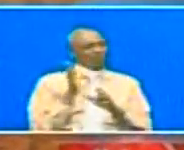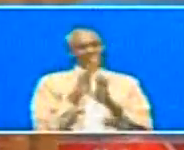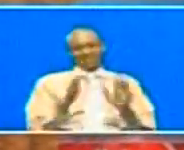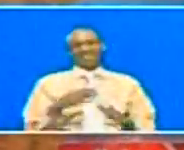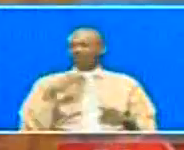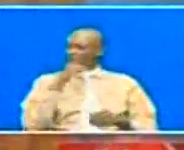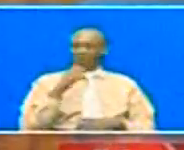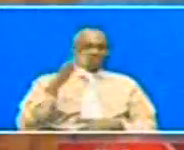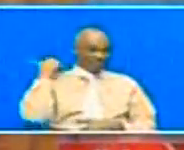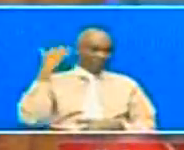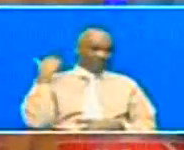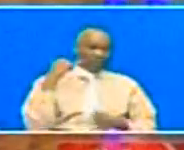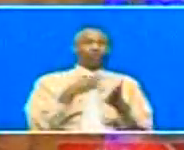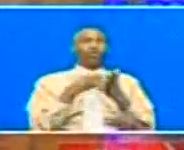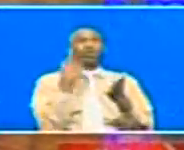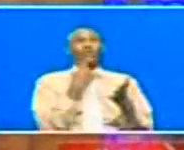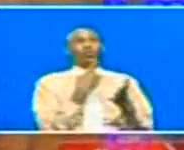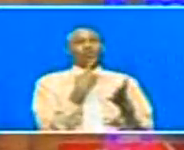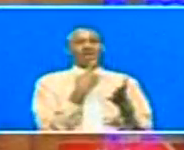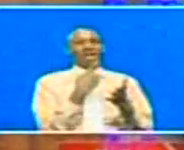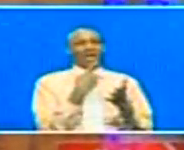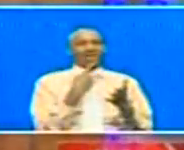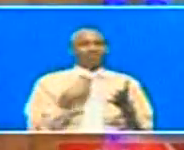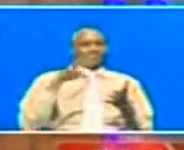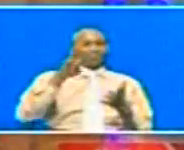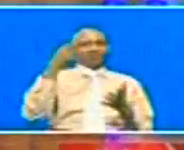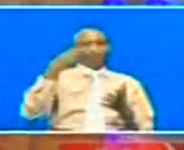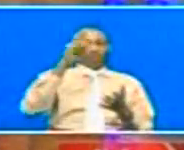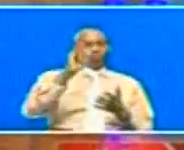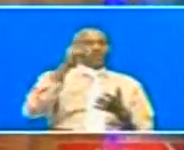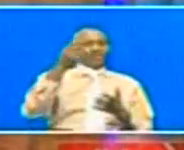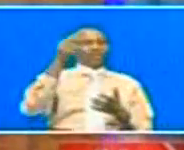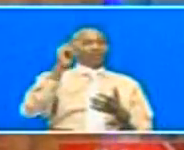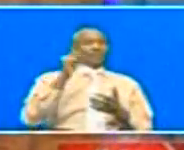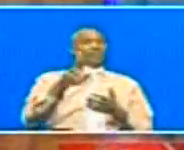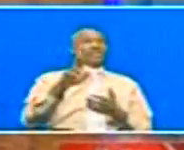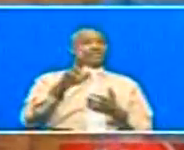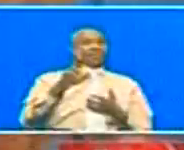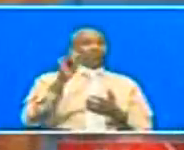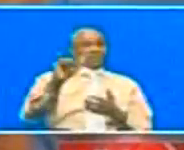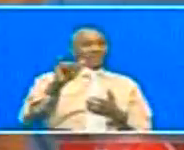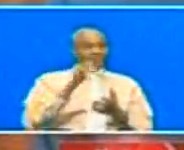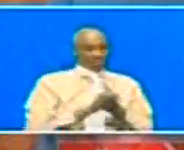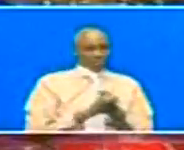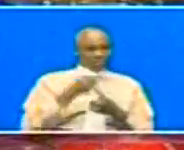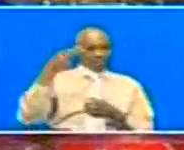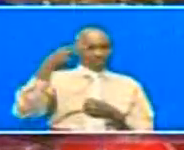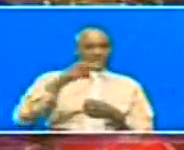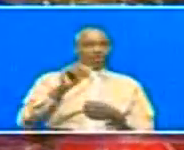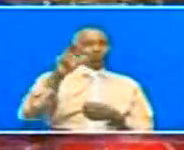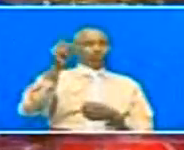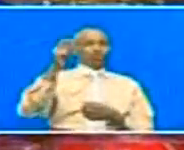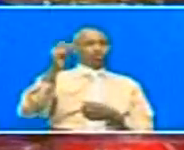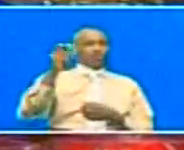those fellows, including Whitney Houston's auntie. Yeah. What was her name? Cicely. No, I'm.